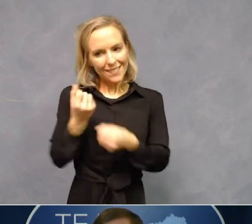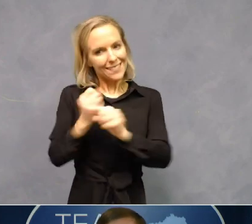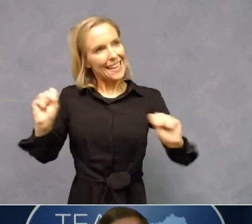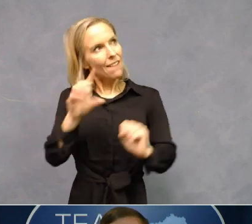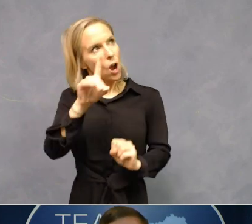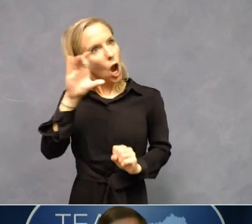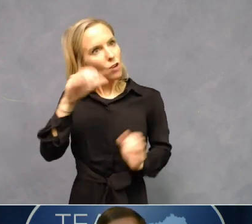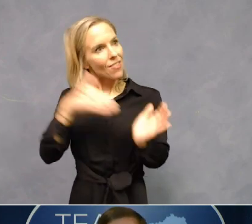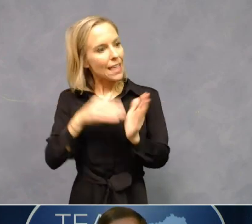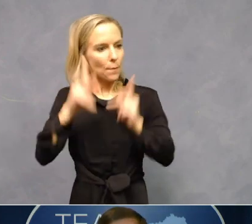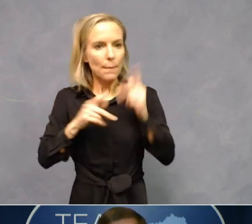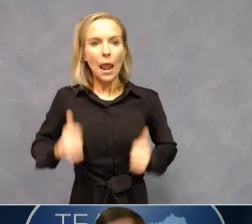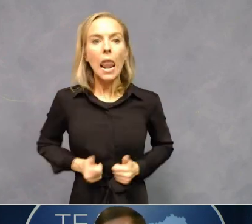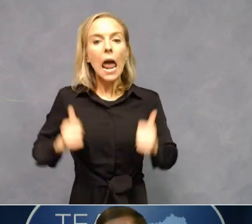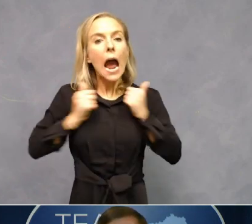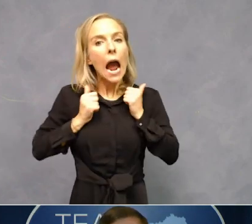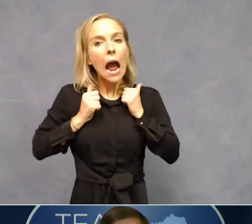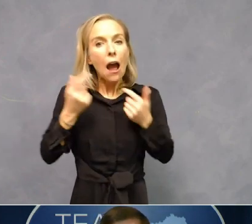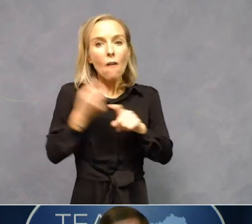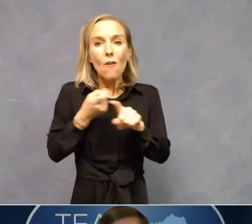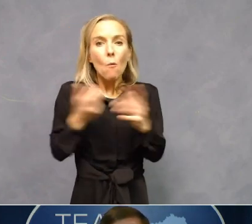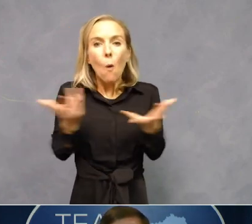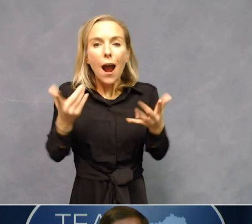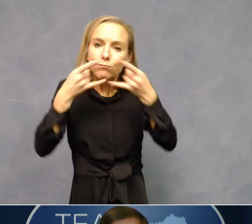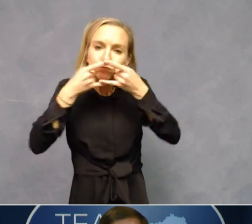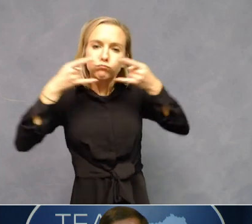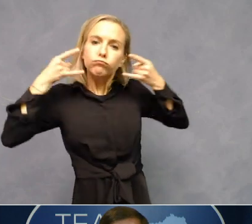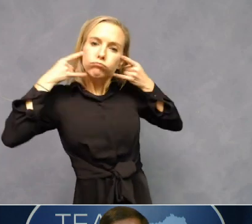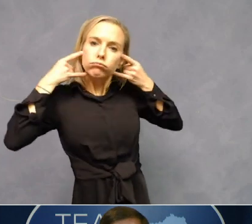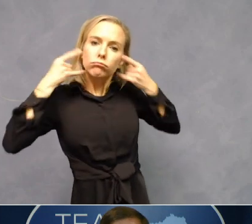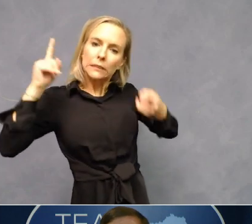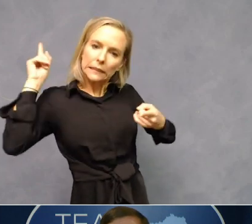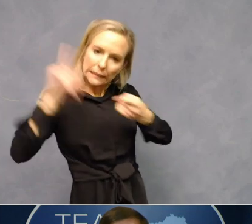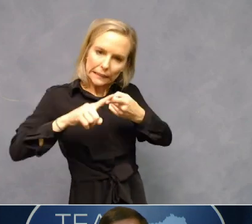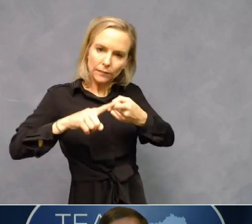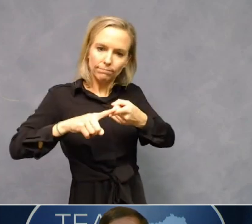putting a cloth mask on and being able to wear it until the end of this?